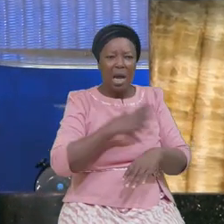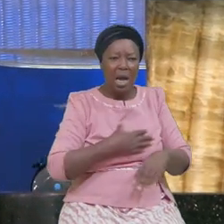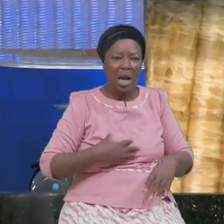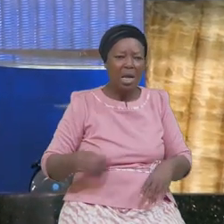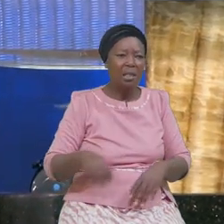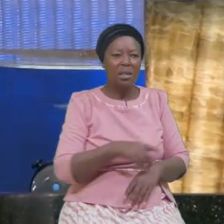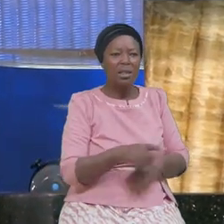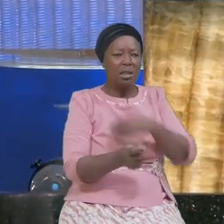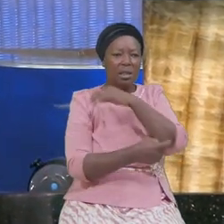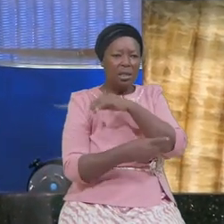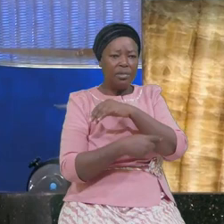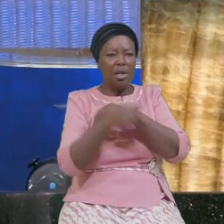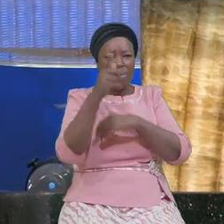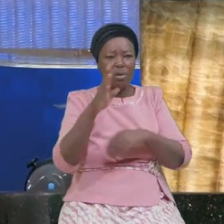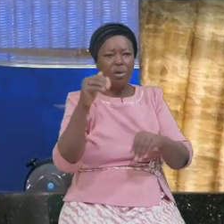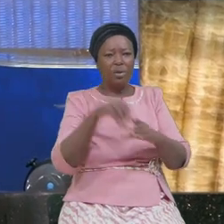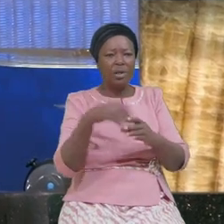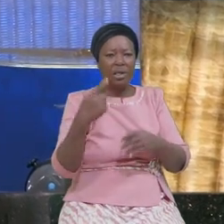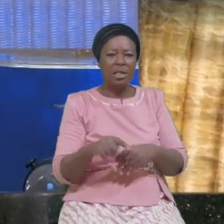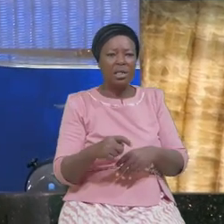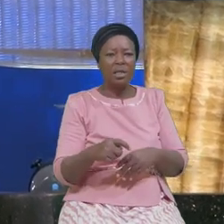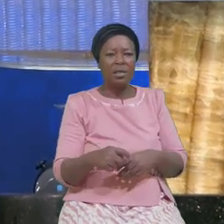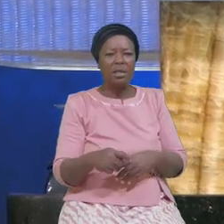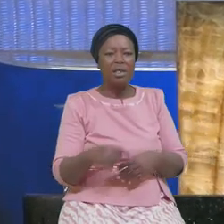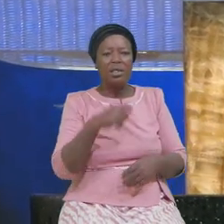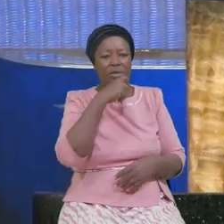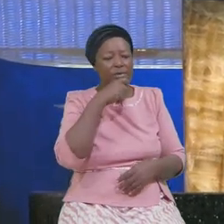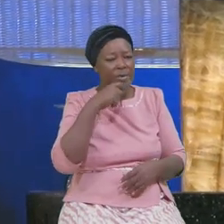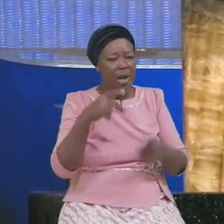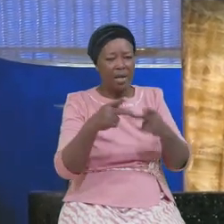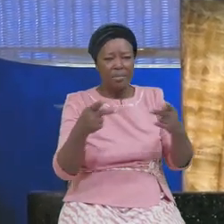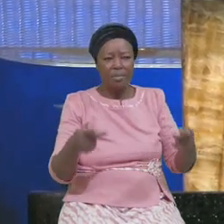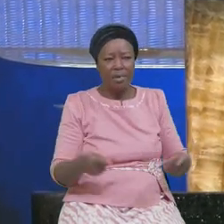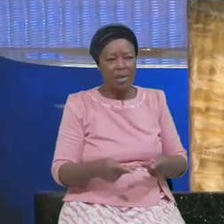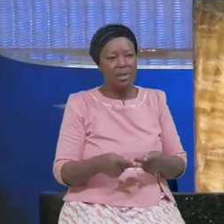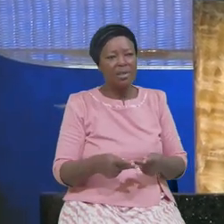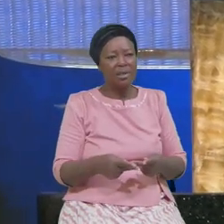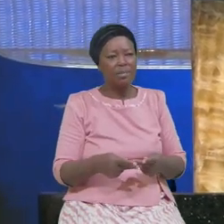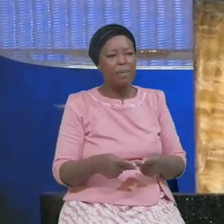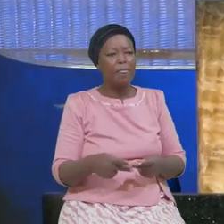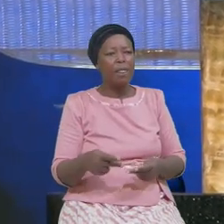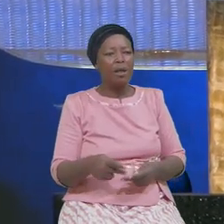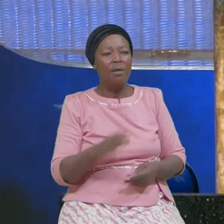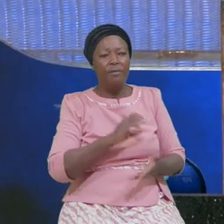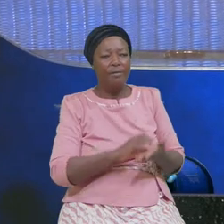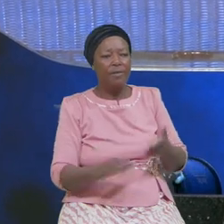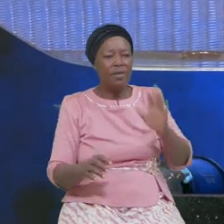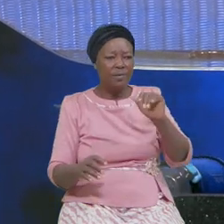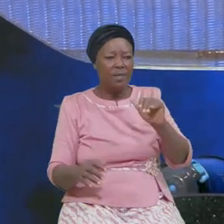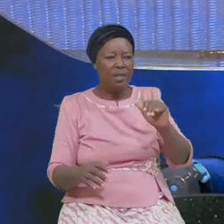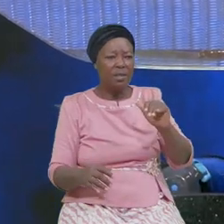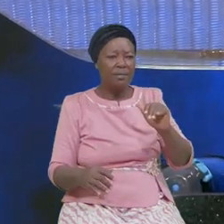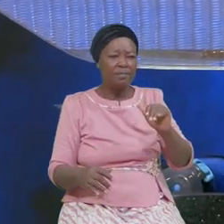God in the desert. Verse 15, in verse 15, he gave